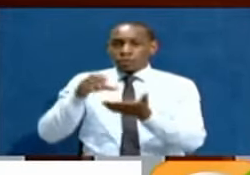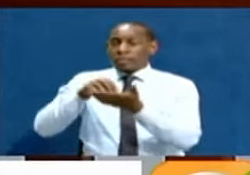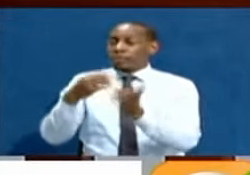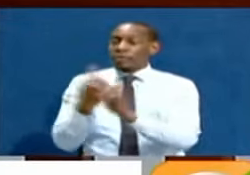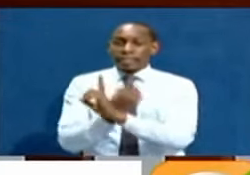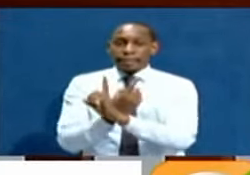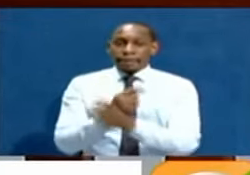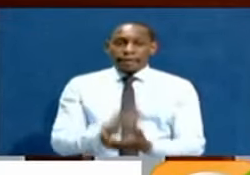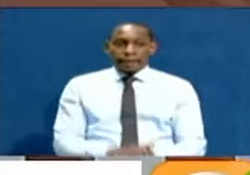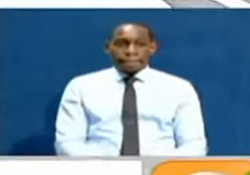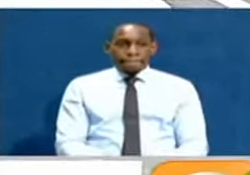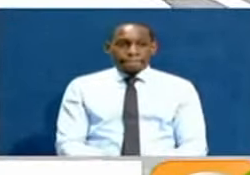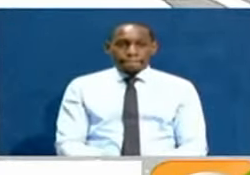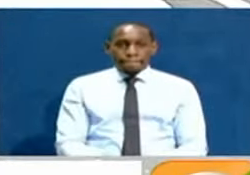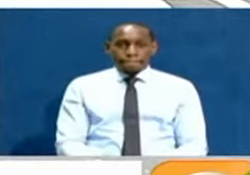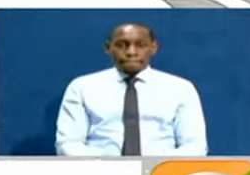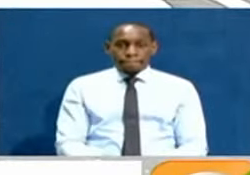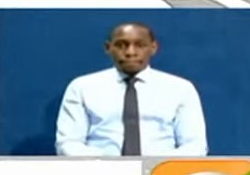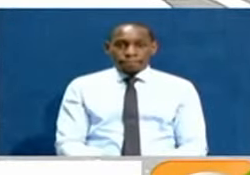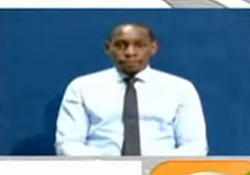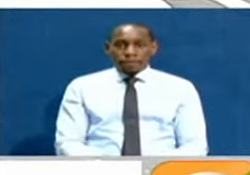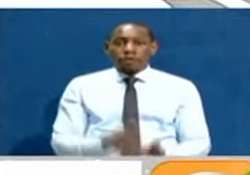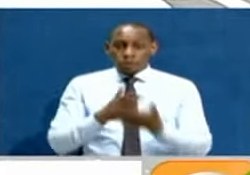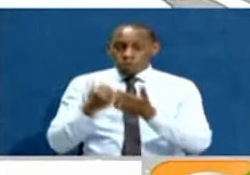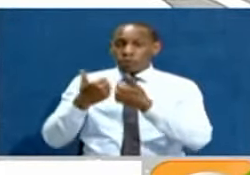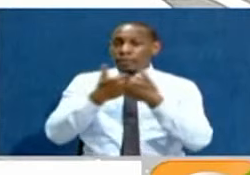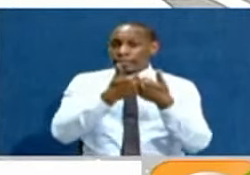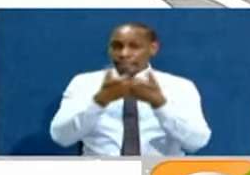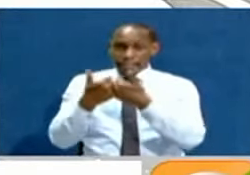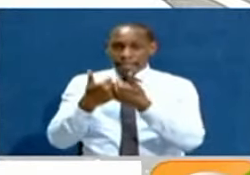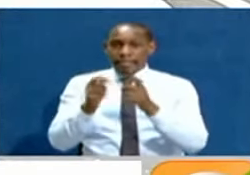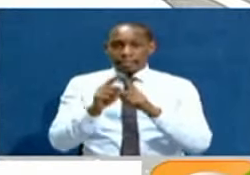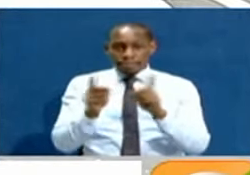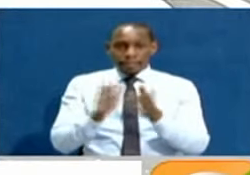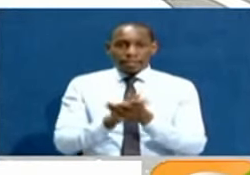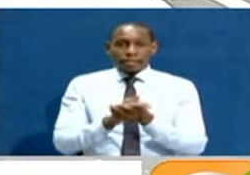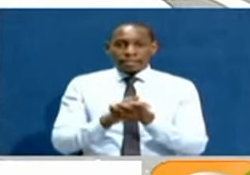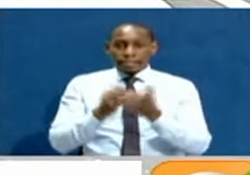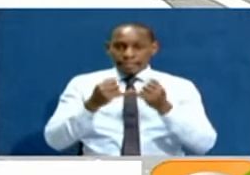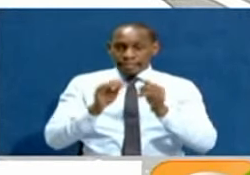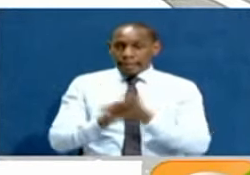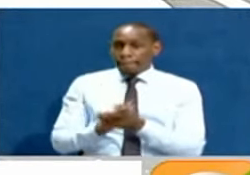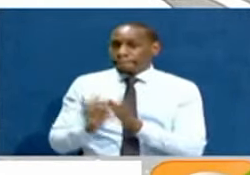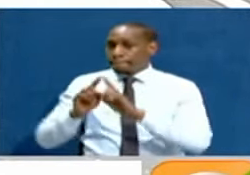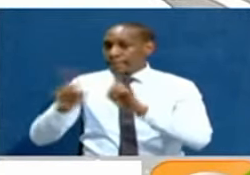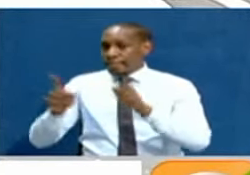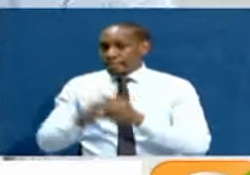it's expensive. So, yeah, it's a challenge, but it's something that needs to be done. But is it